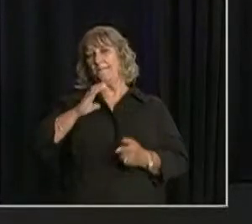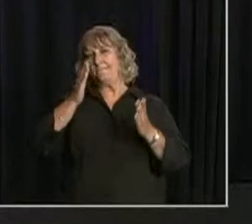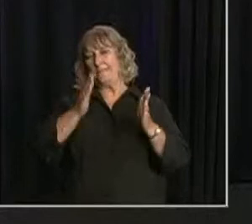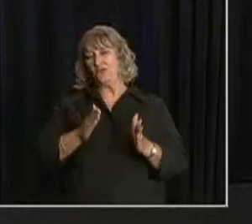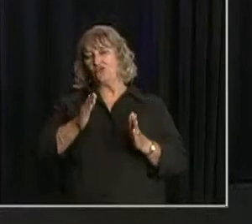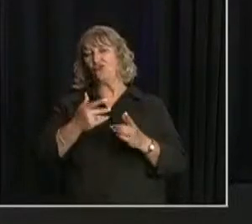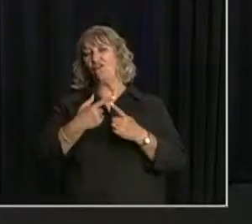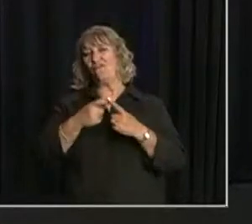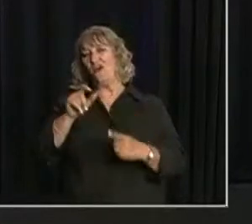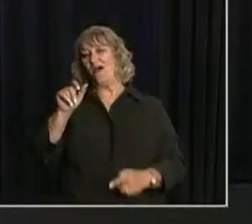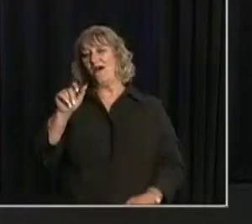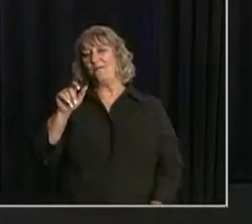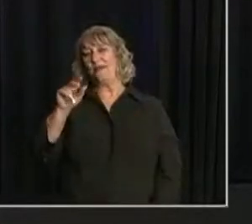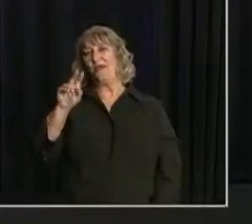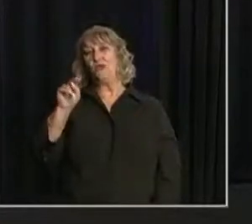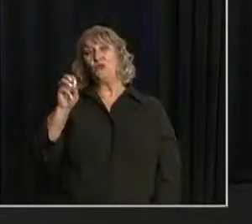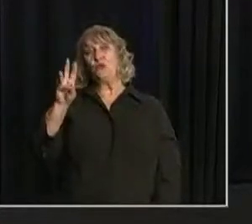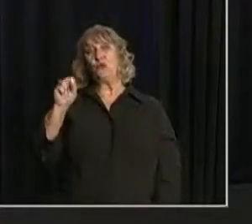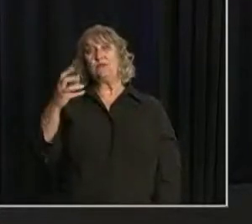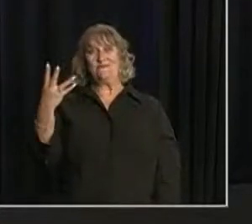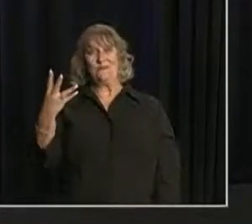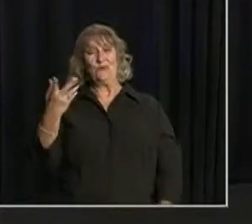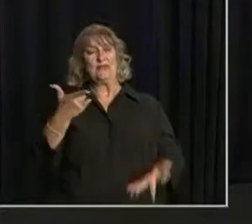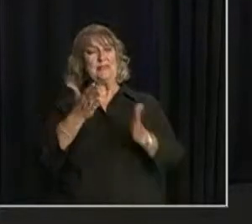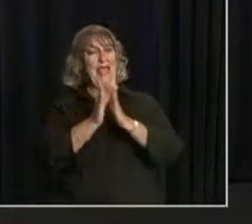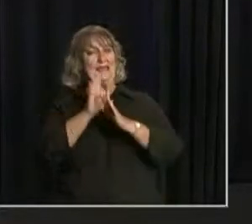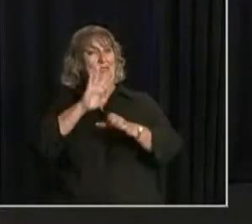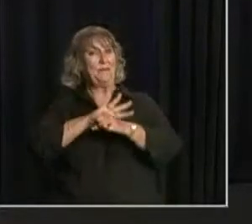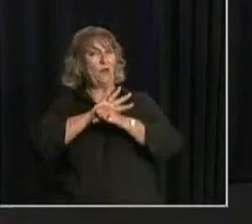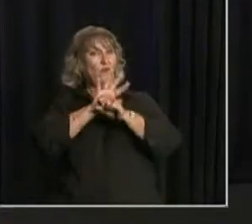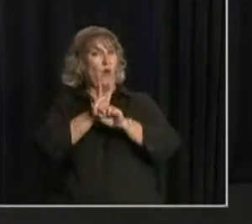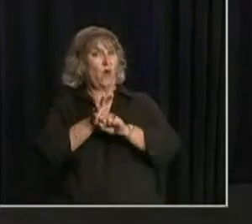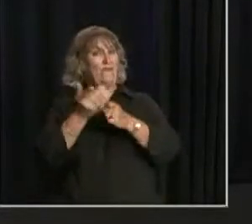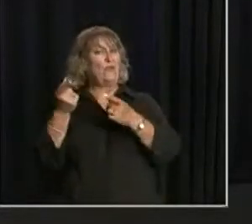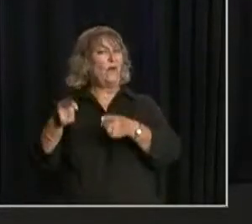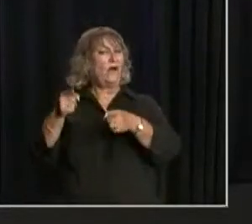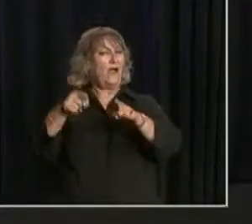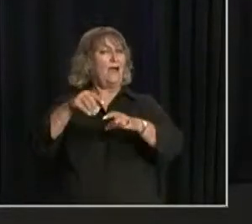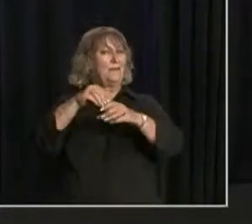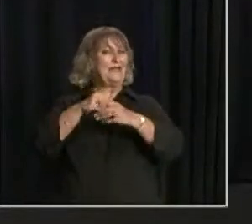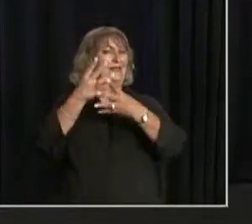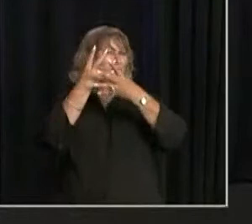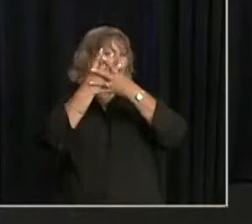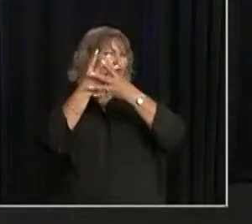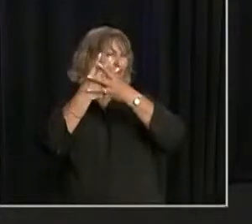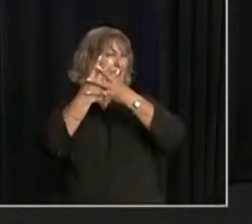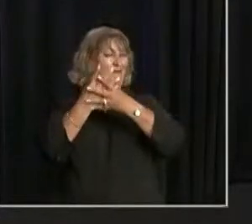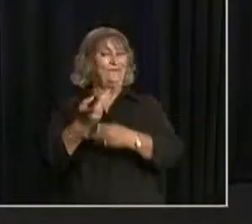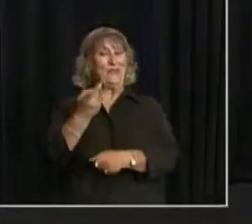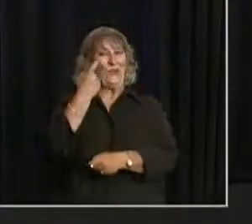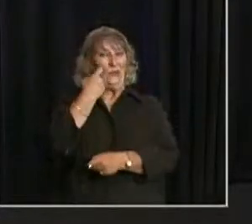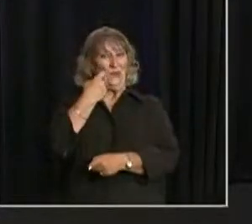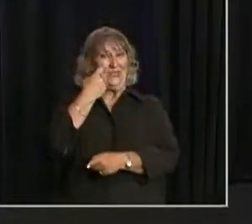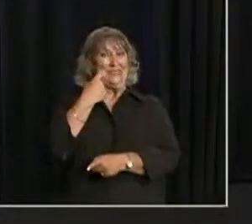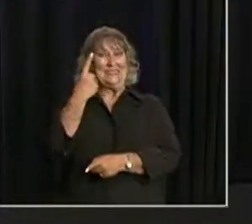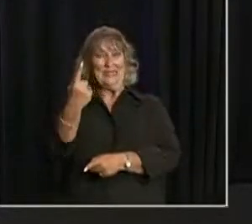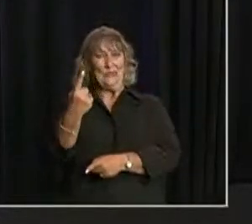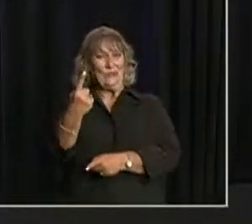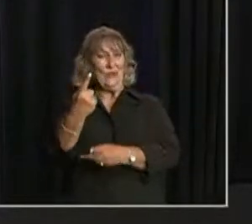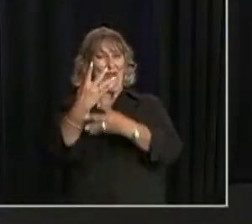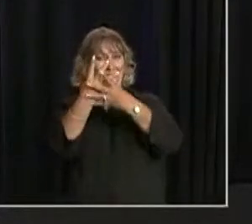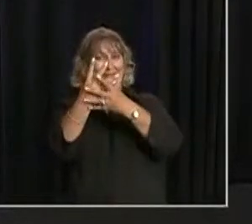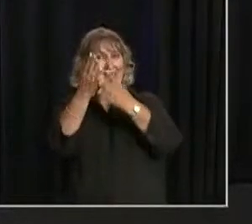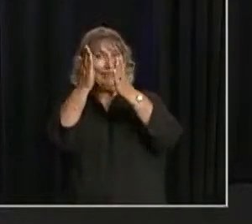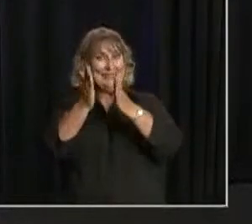News 4 wants to know how the COVID situation is in the county jail. There was a recent inmate death that was announced